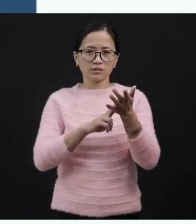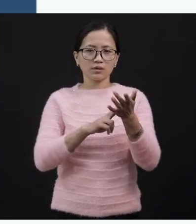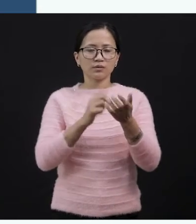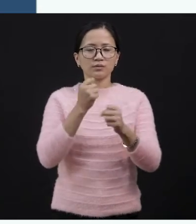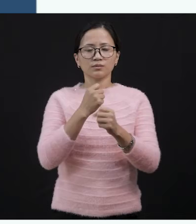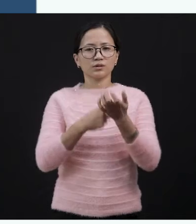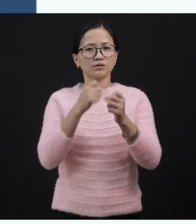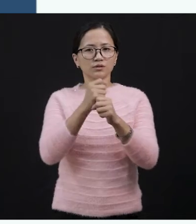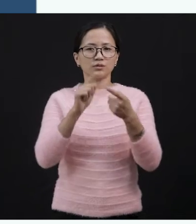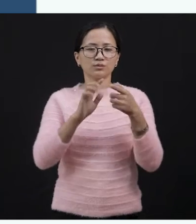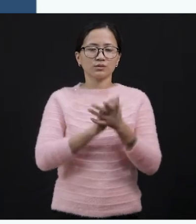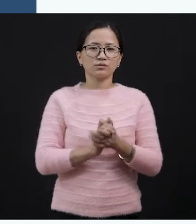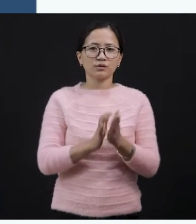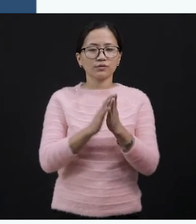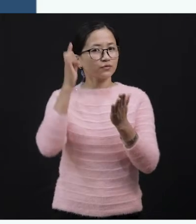the shadow.